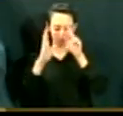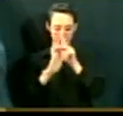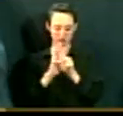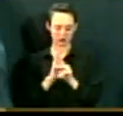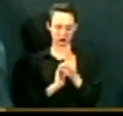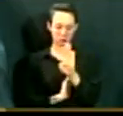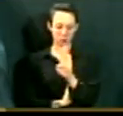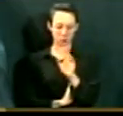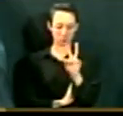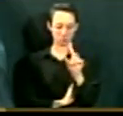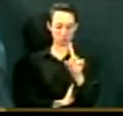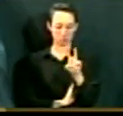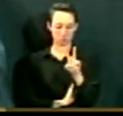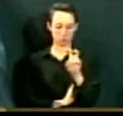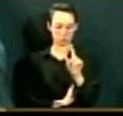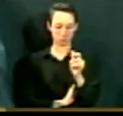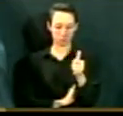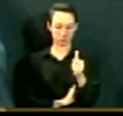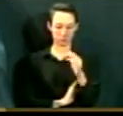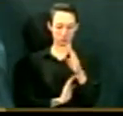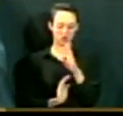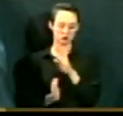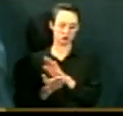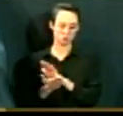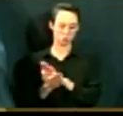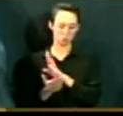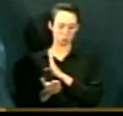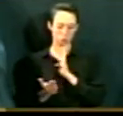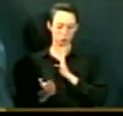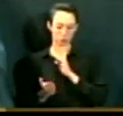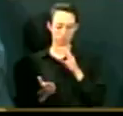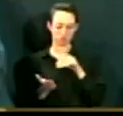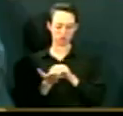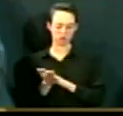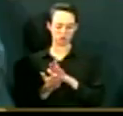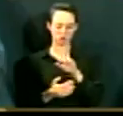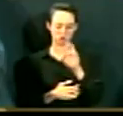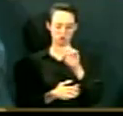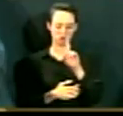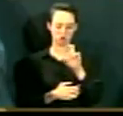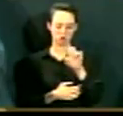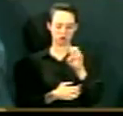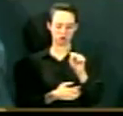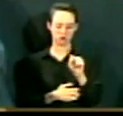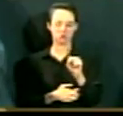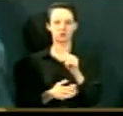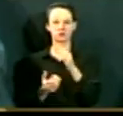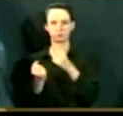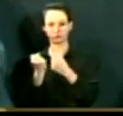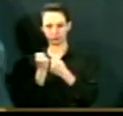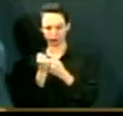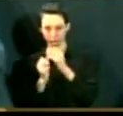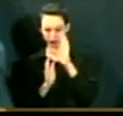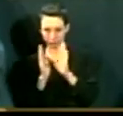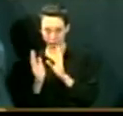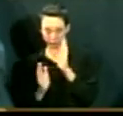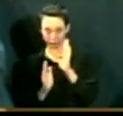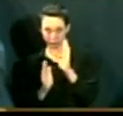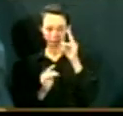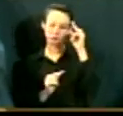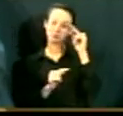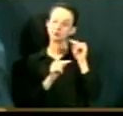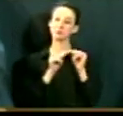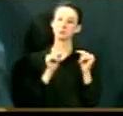amended. Second. Motion by Mr. Norman, seconded by Ms. Owen. All in favor say aye. Aye.